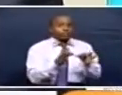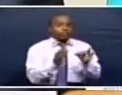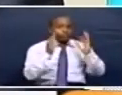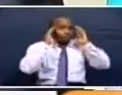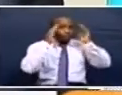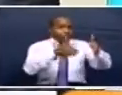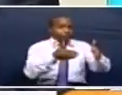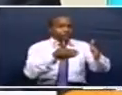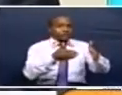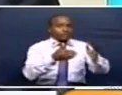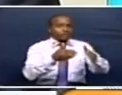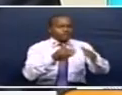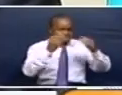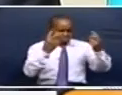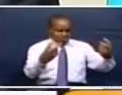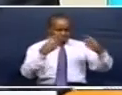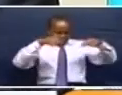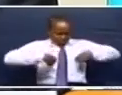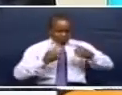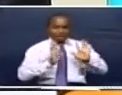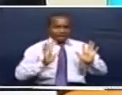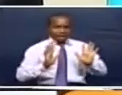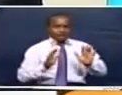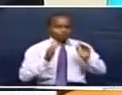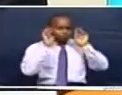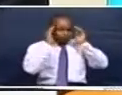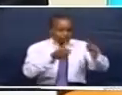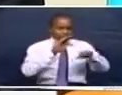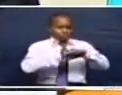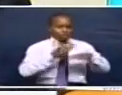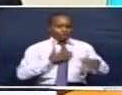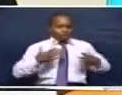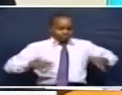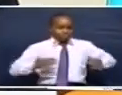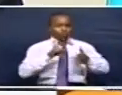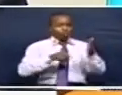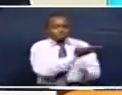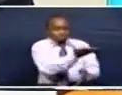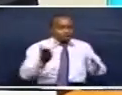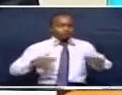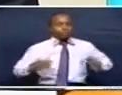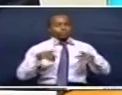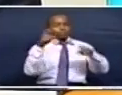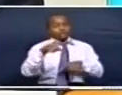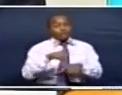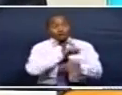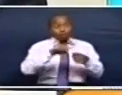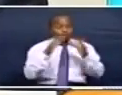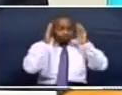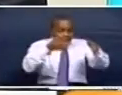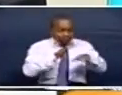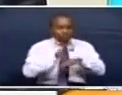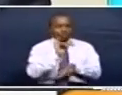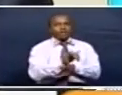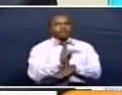focus not on ourselves as leaders, but we focus on our people, what our people need. Mm-hmm. Once we focus on our people,